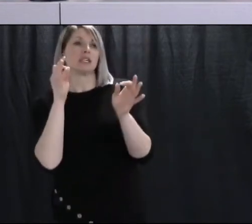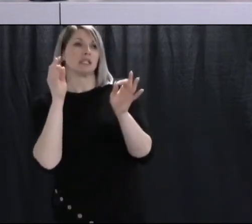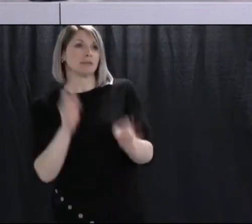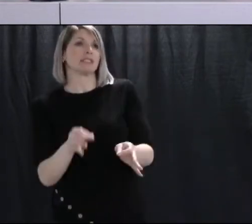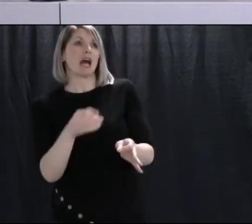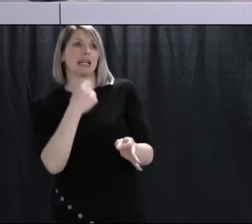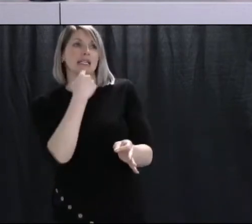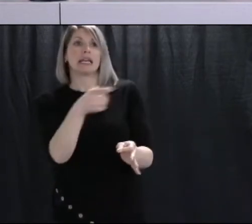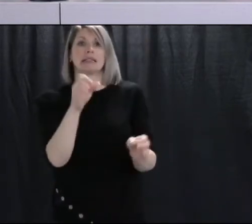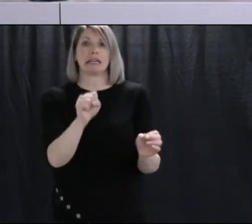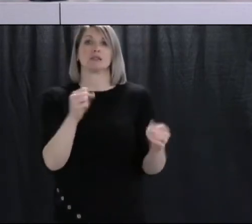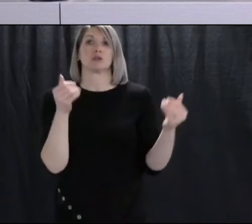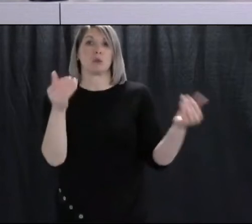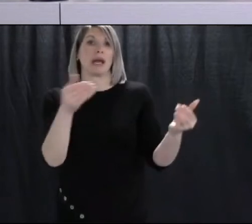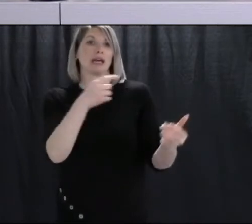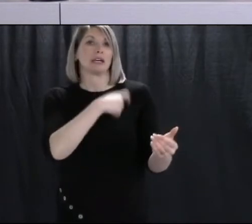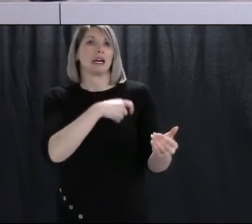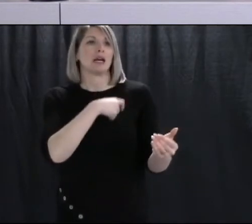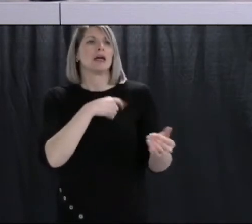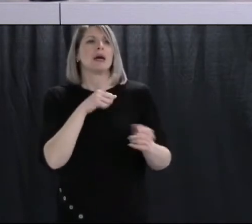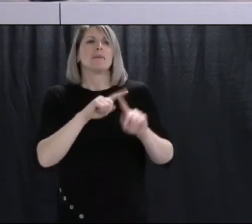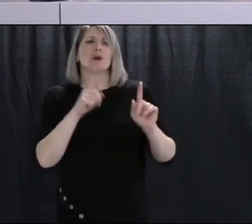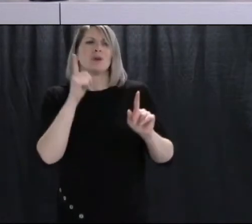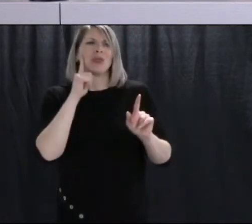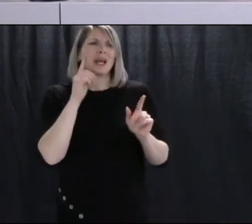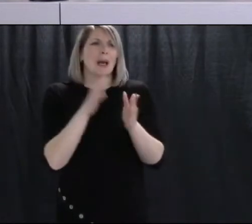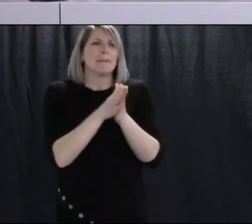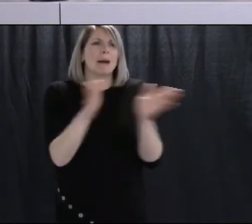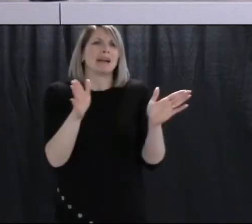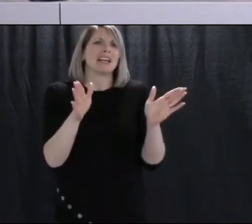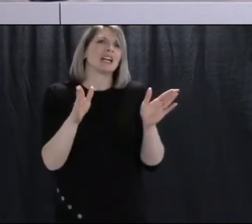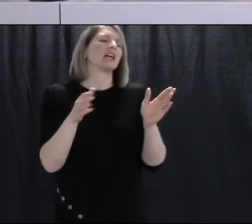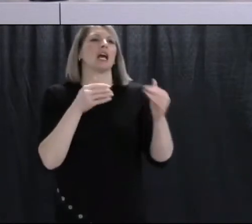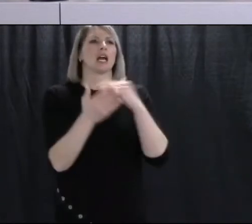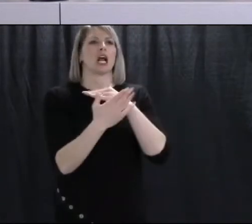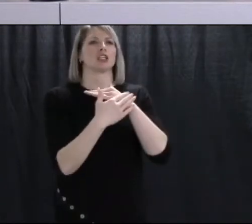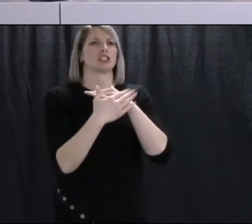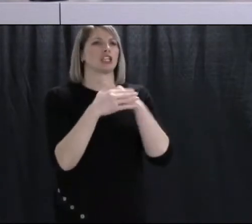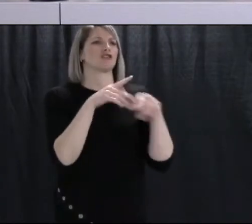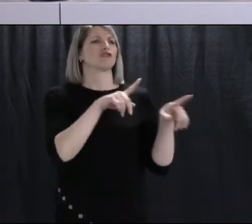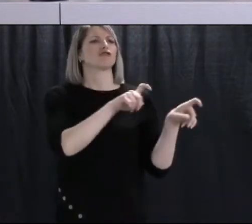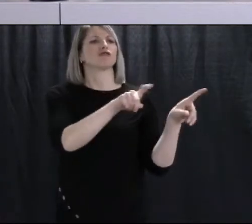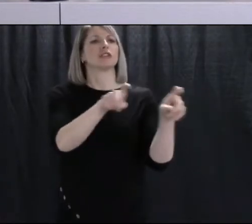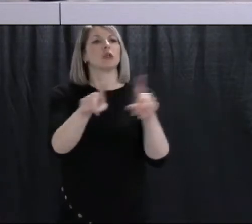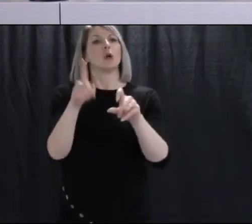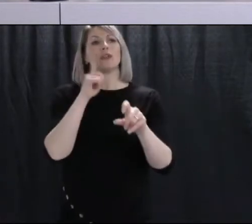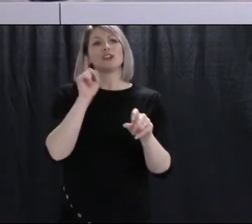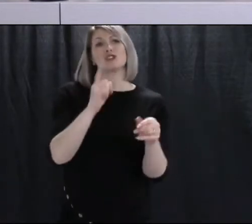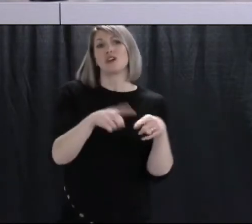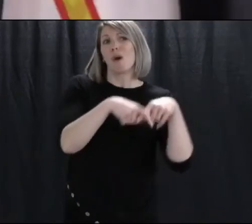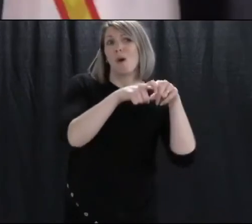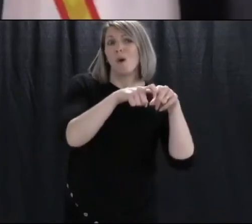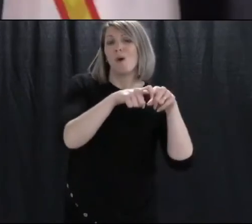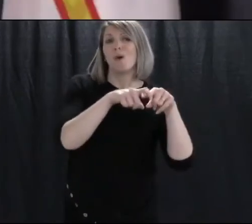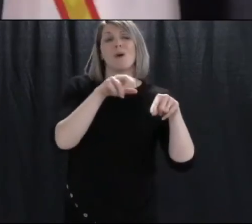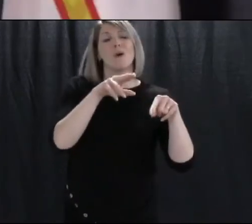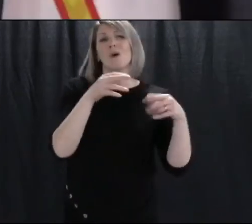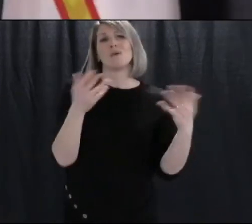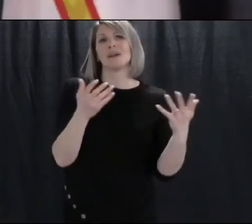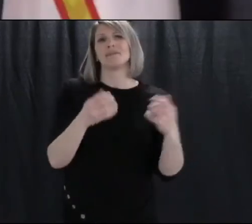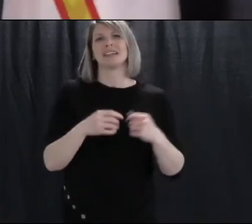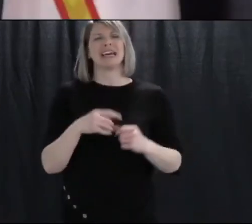should suspend those public consultations until the COVID-19 crisis is over? Yeah, I think if I could